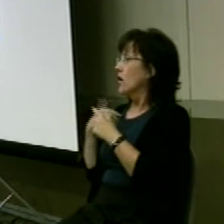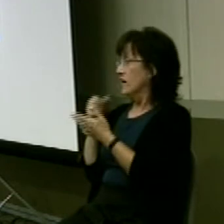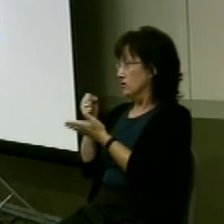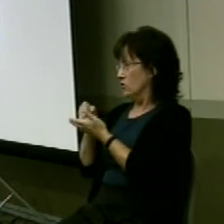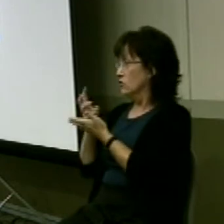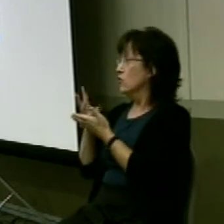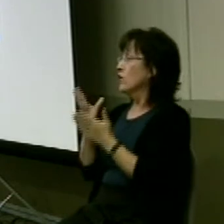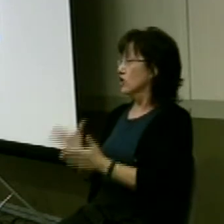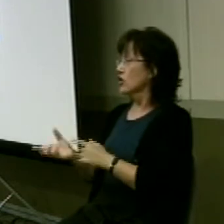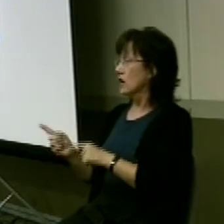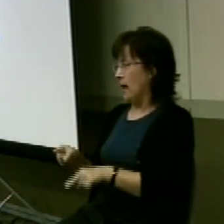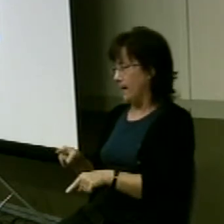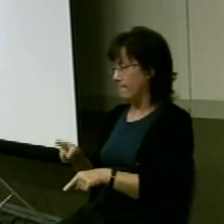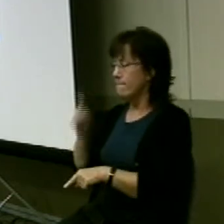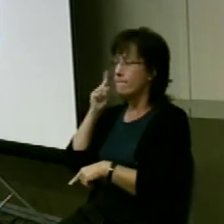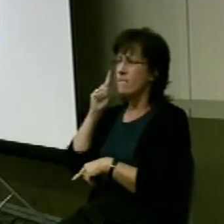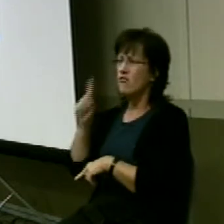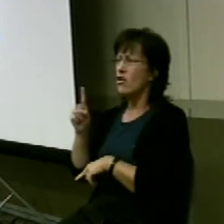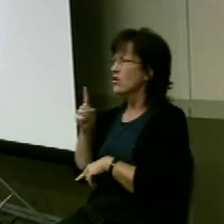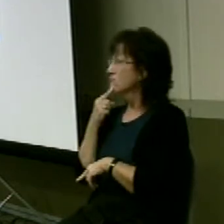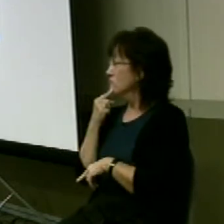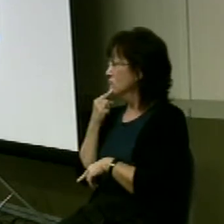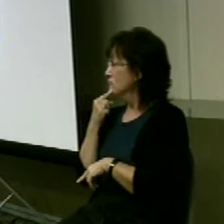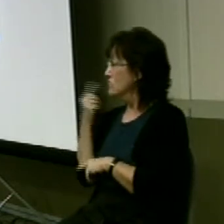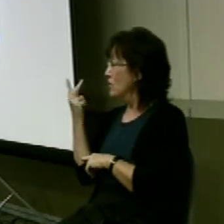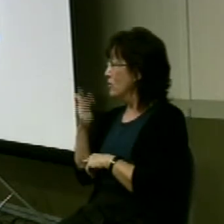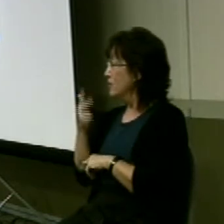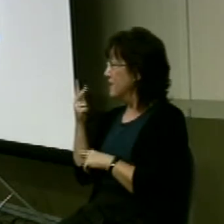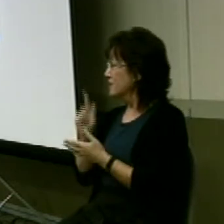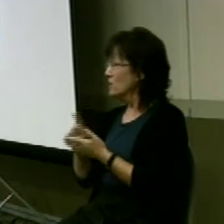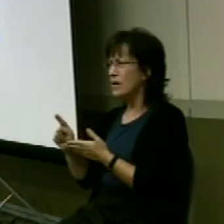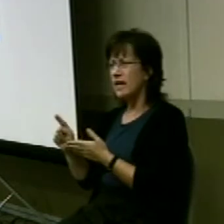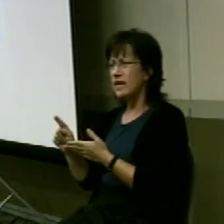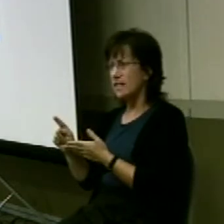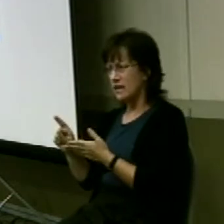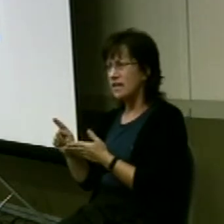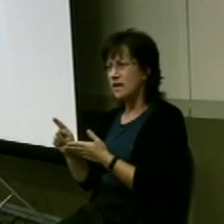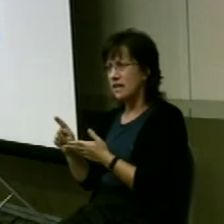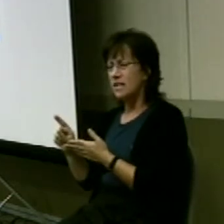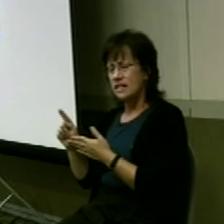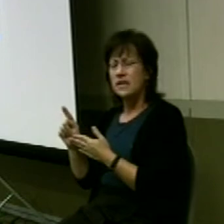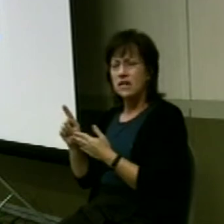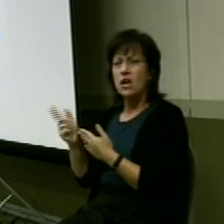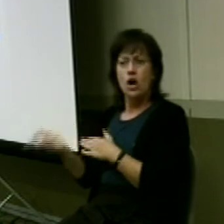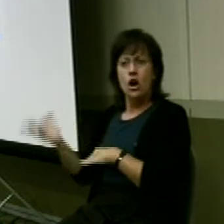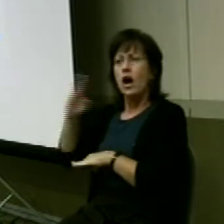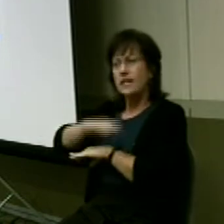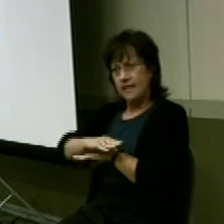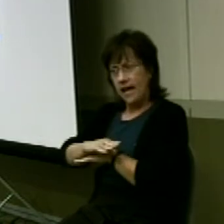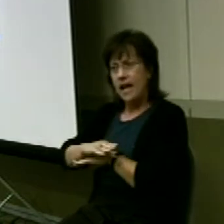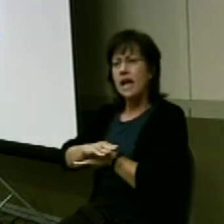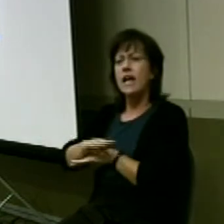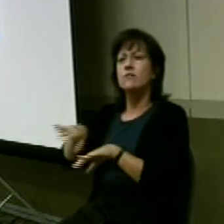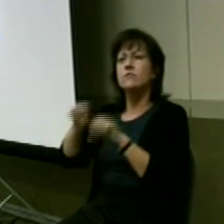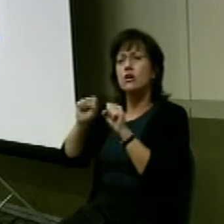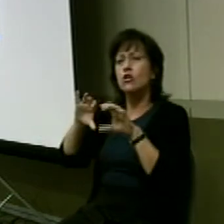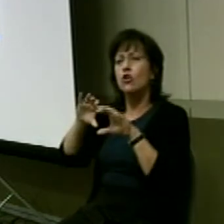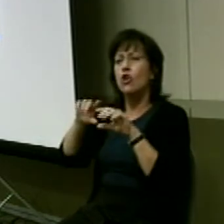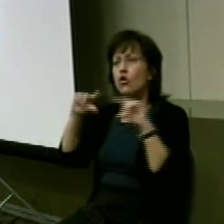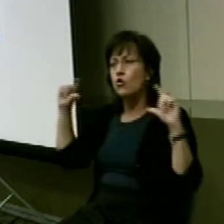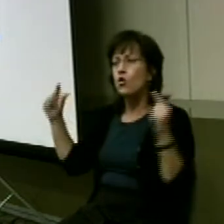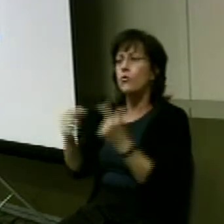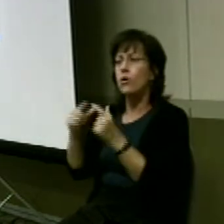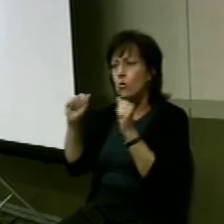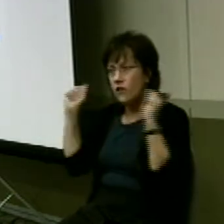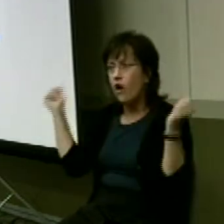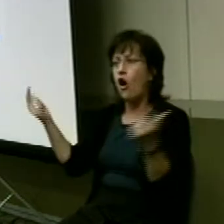skills? We had a social worker come in for, I believe, what was 3 days a week? She was all day